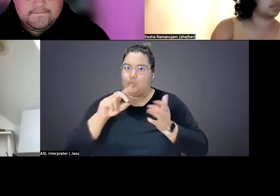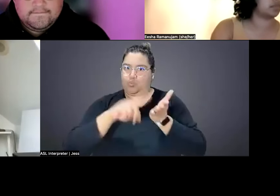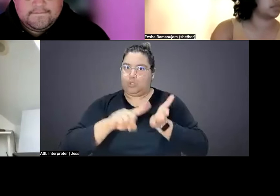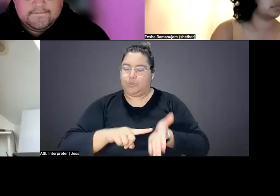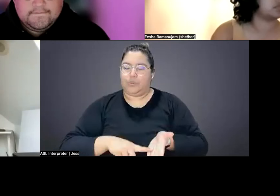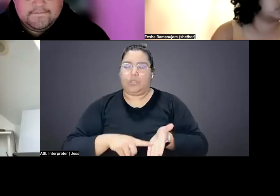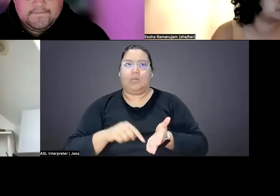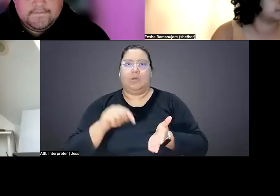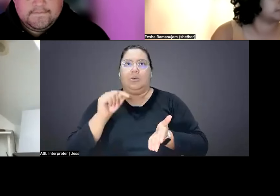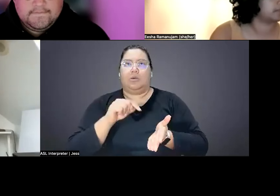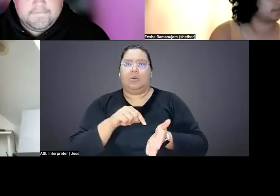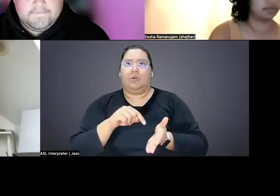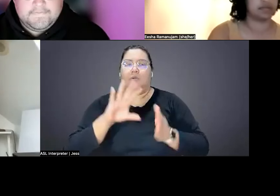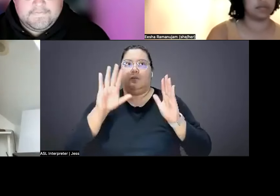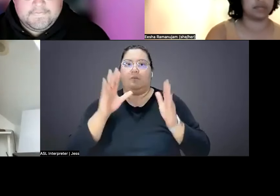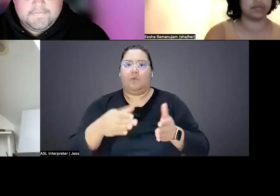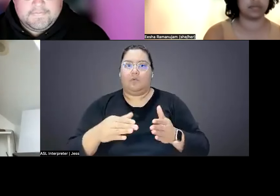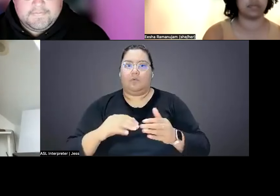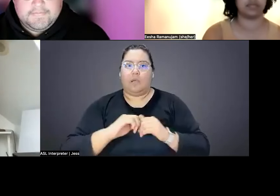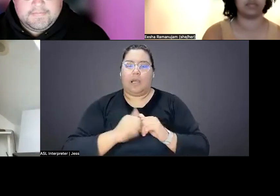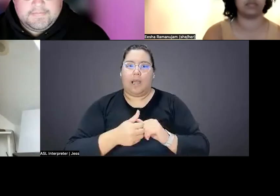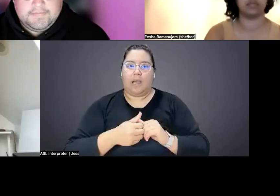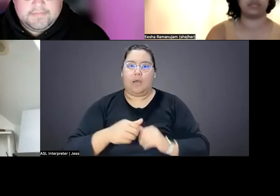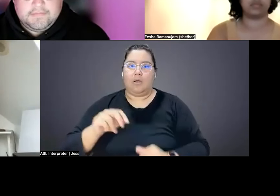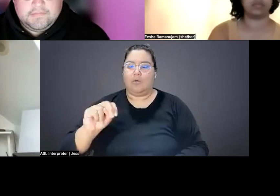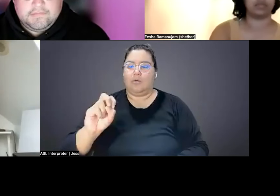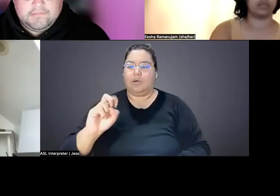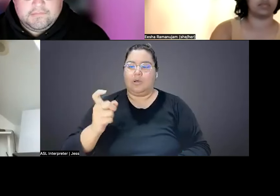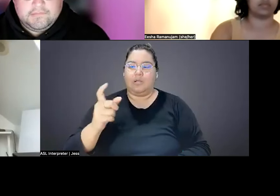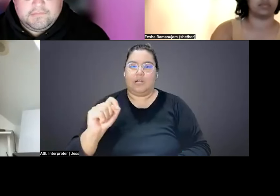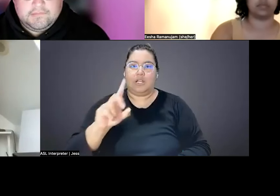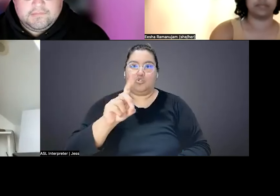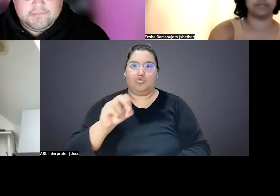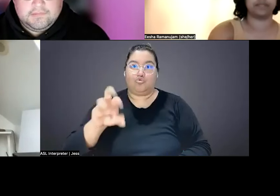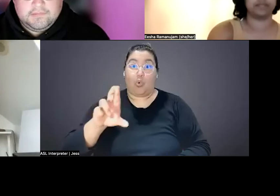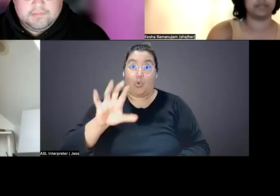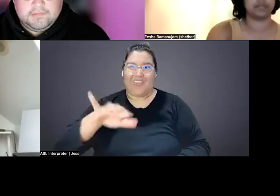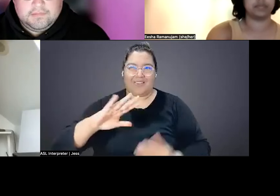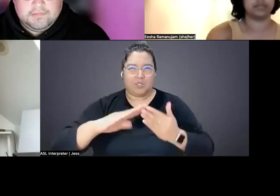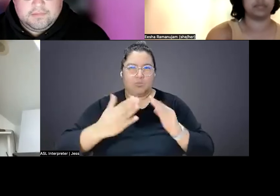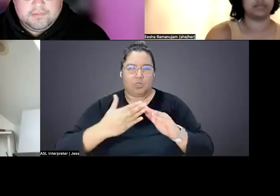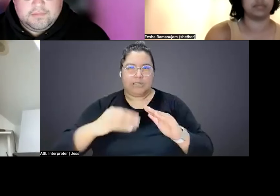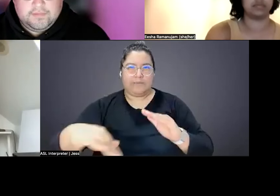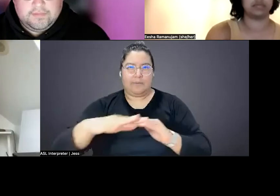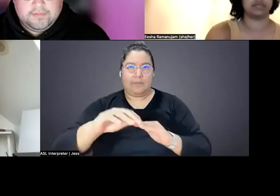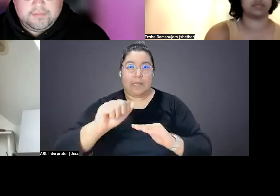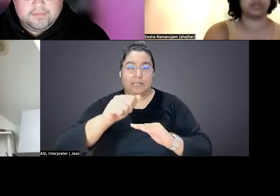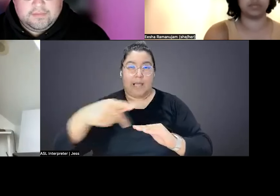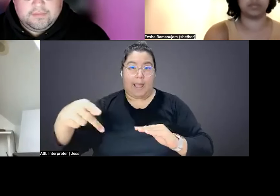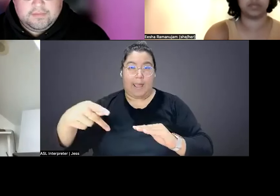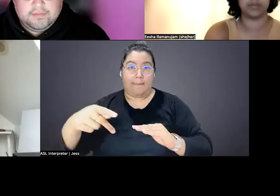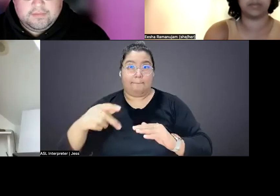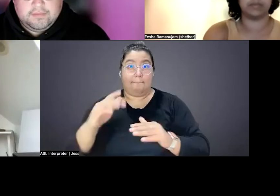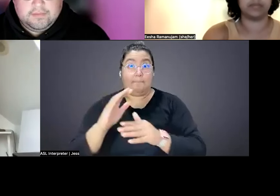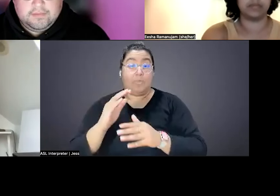was how Nextdoor, as a community-based app, was spreading information